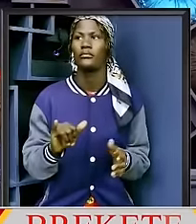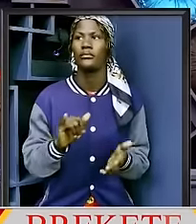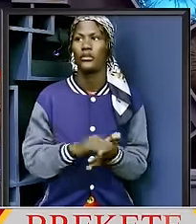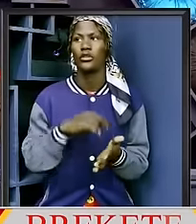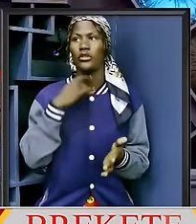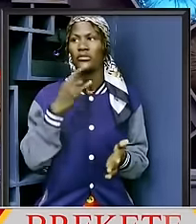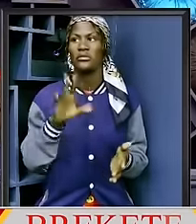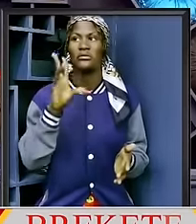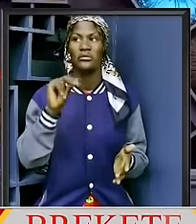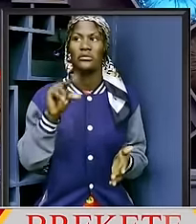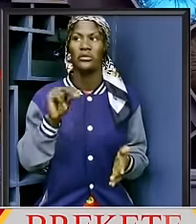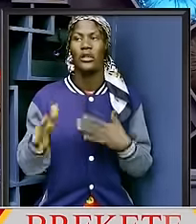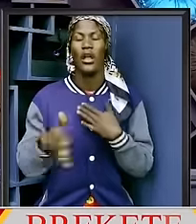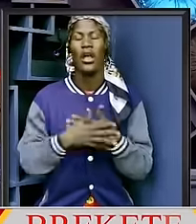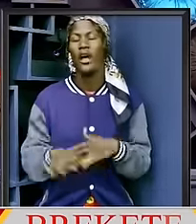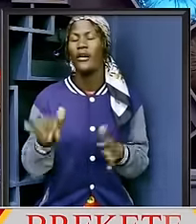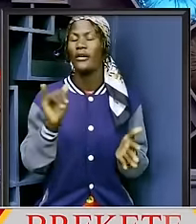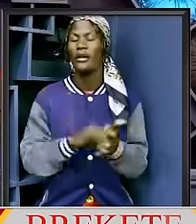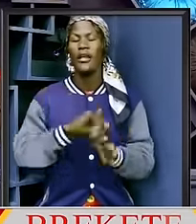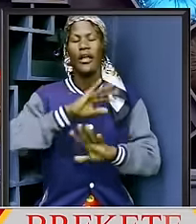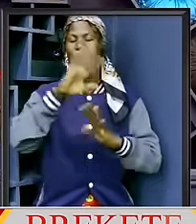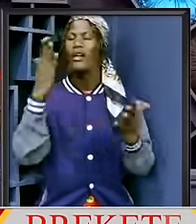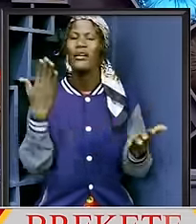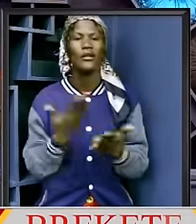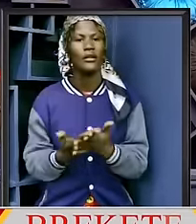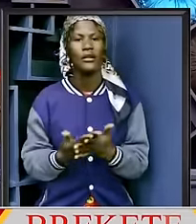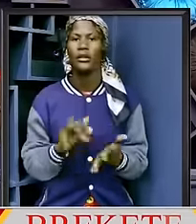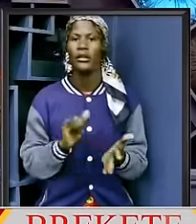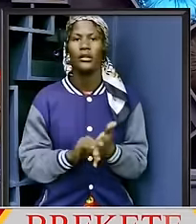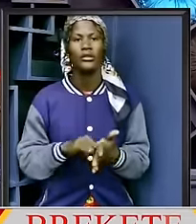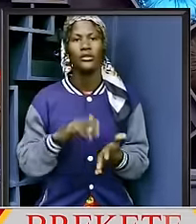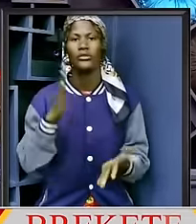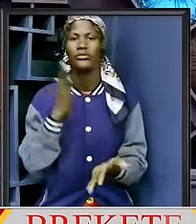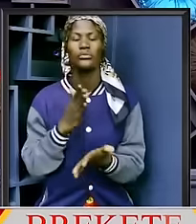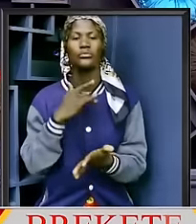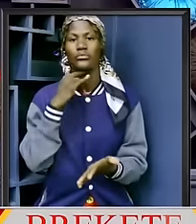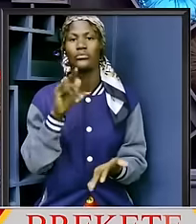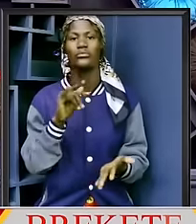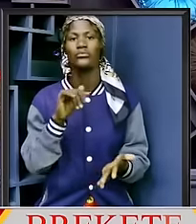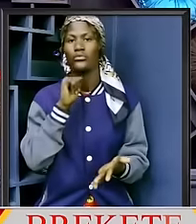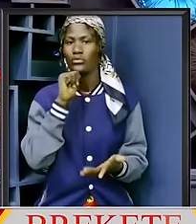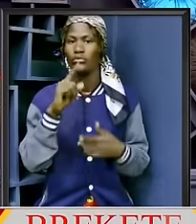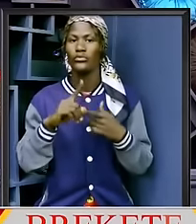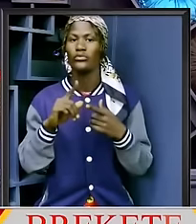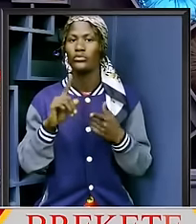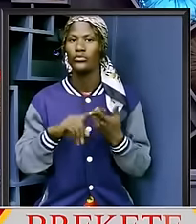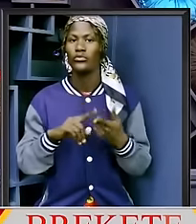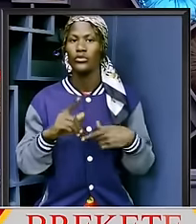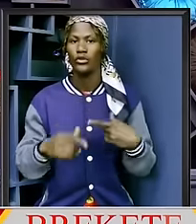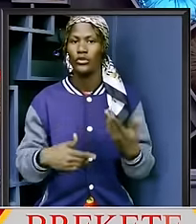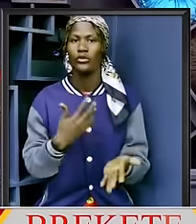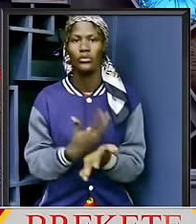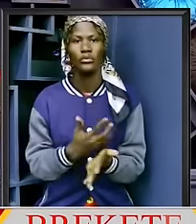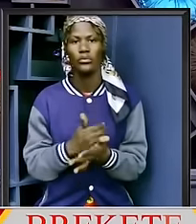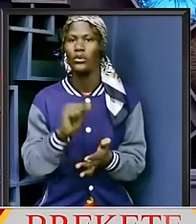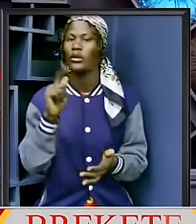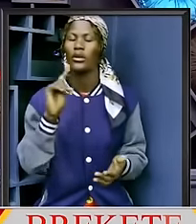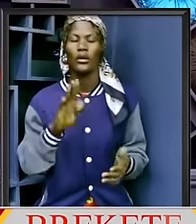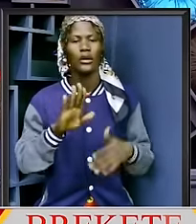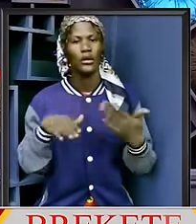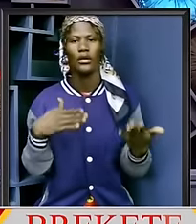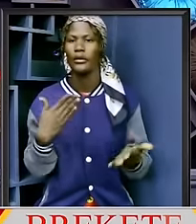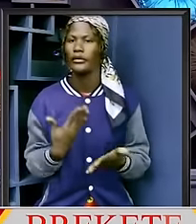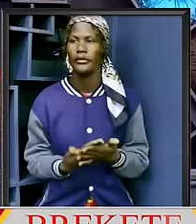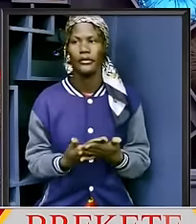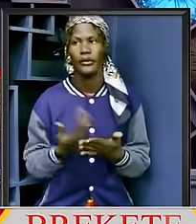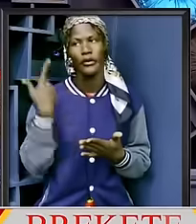Yes. It was after everything that we have already told the customer not to give him money at all. As I'm going out, I said,